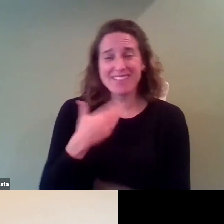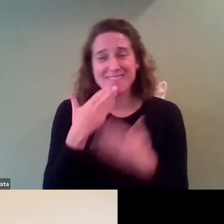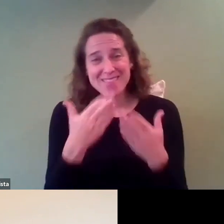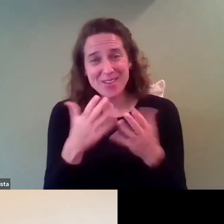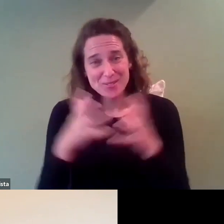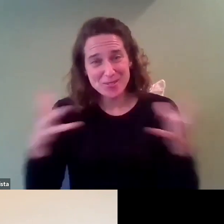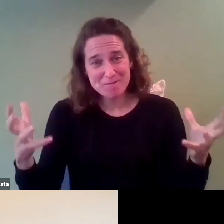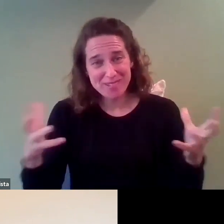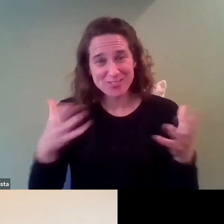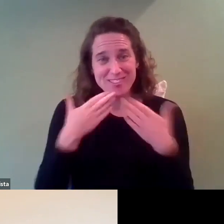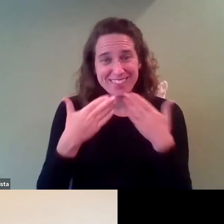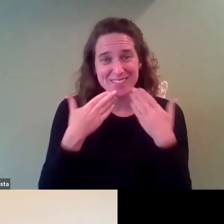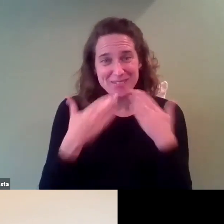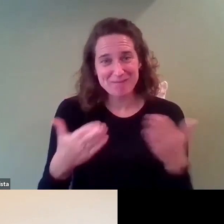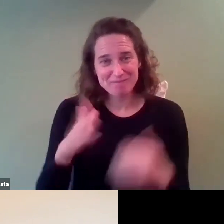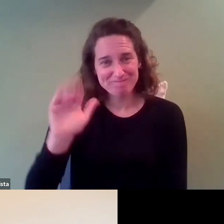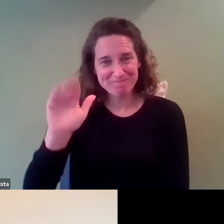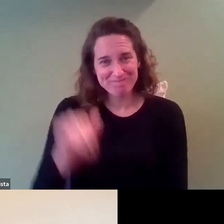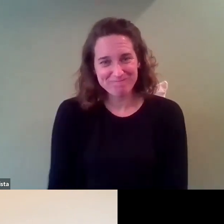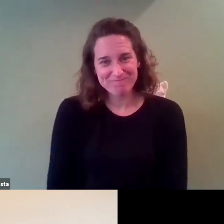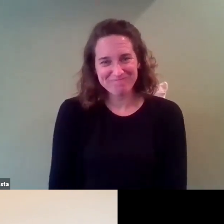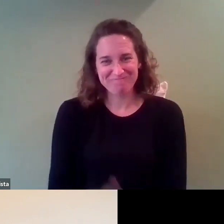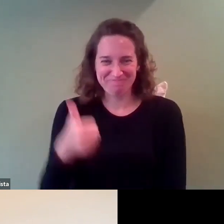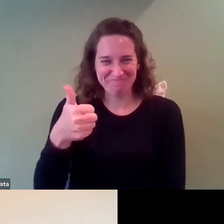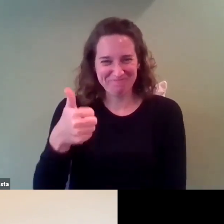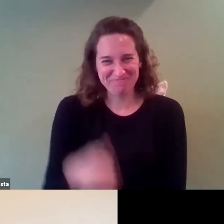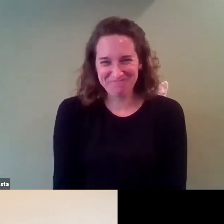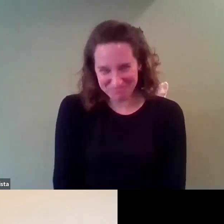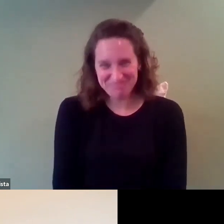Thank you, everybody. Thank you, Krista.